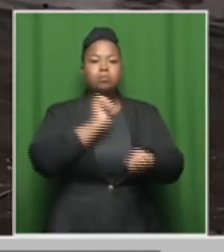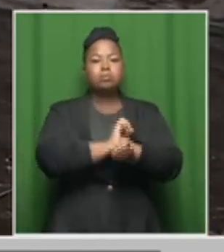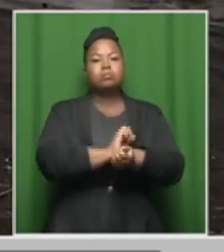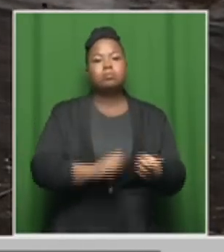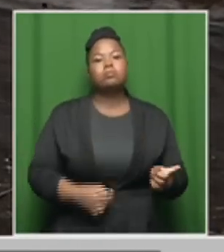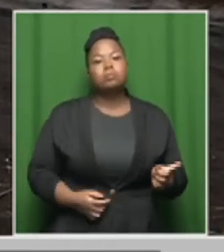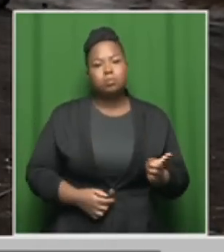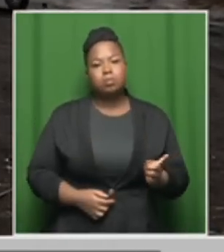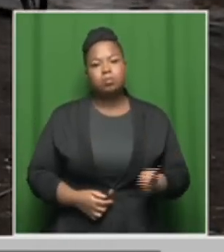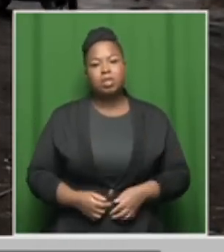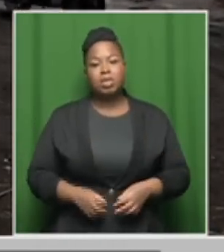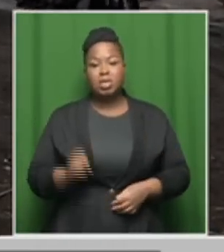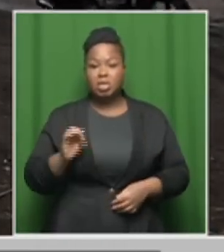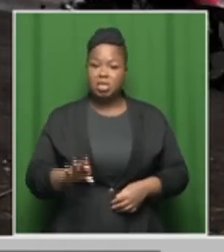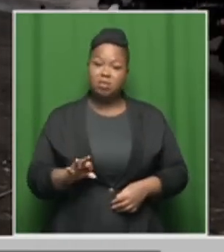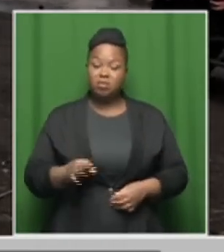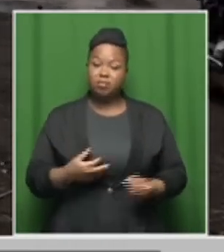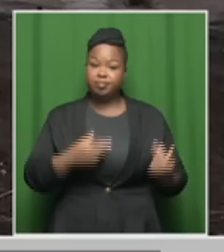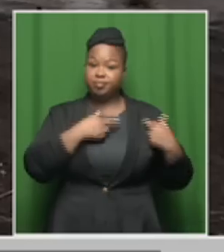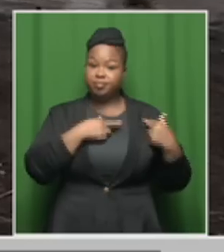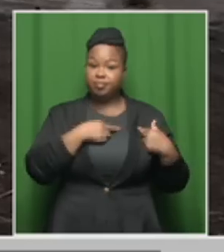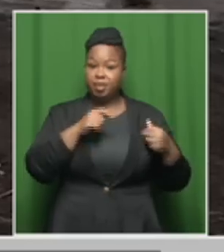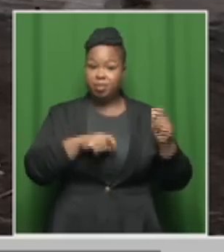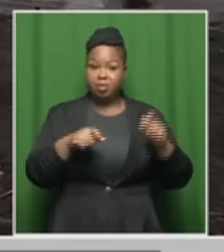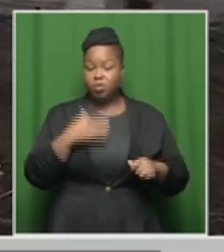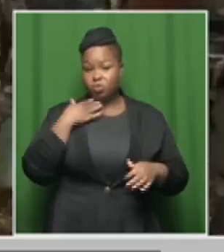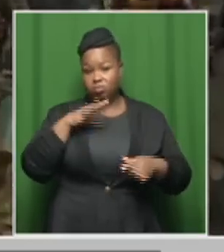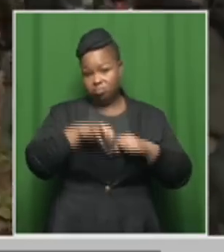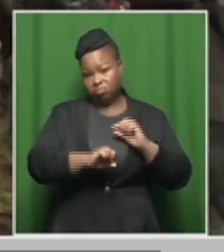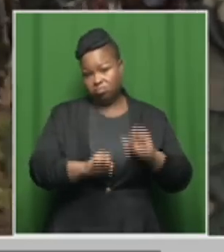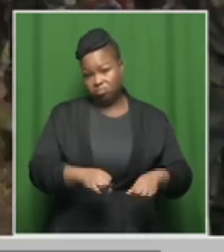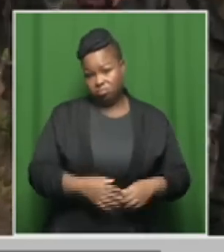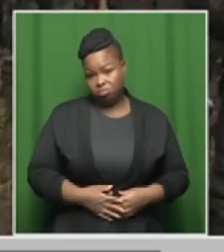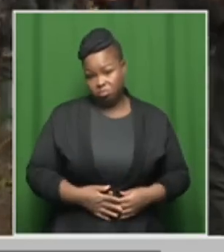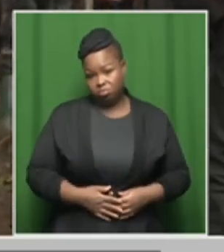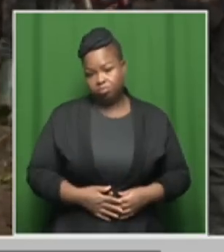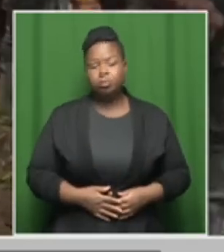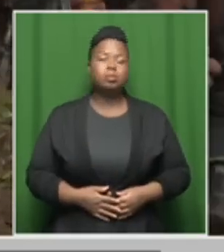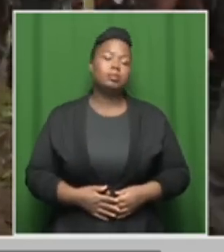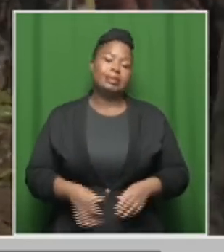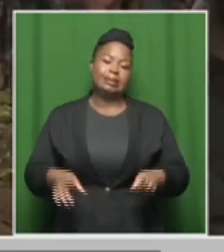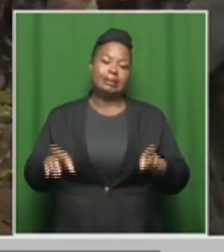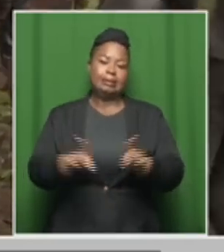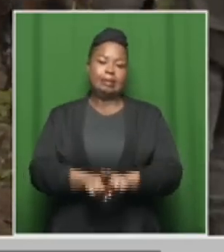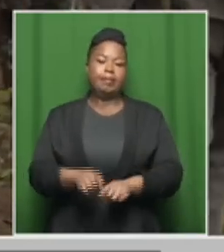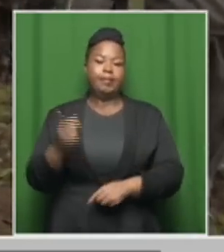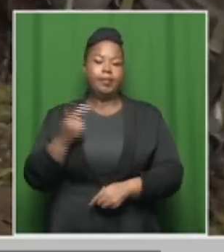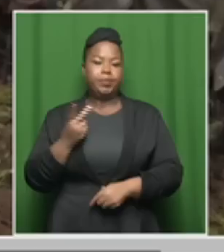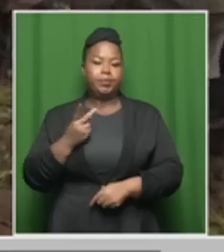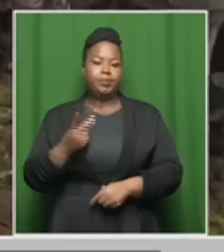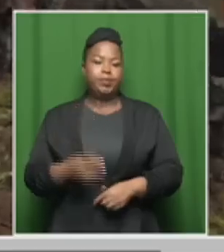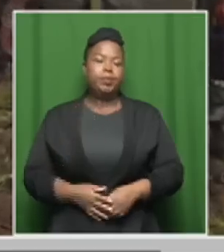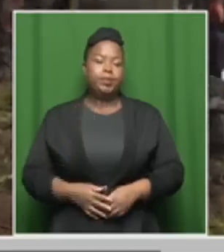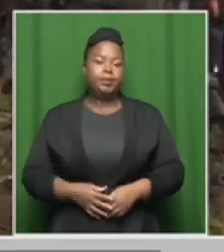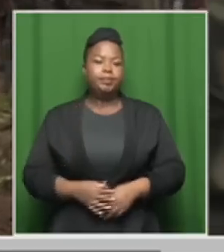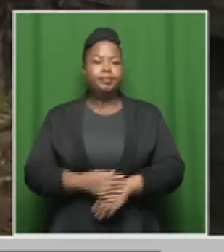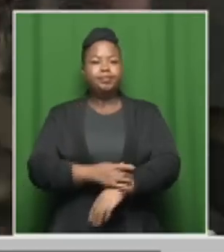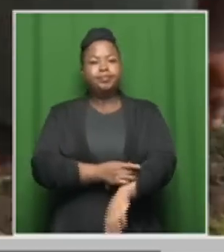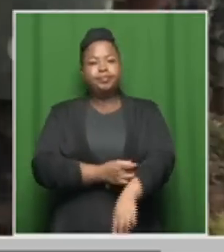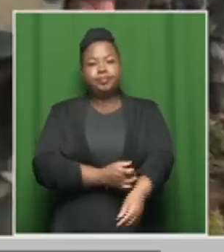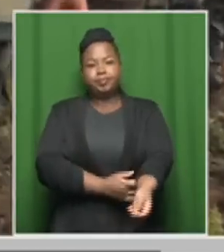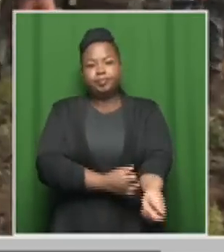the FDLR and get the responsible people arrested. At the same time, you have since the